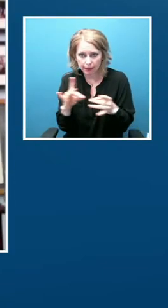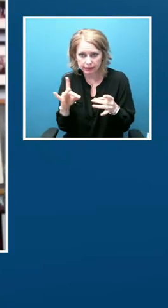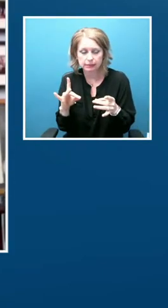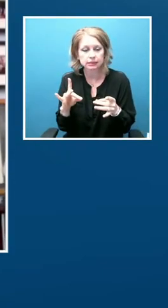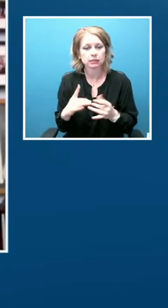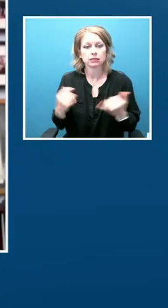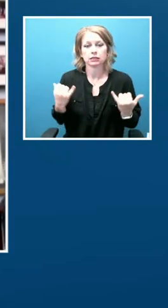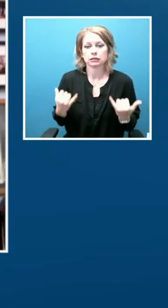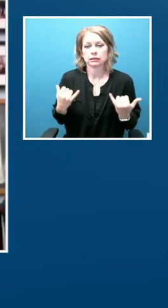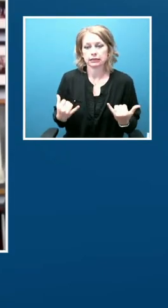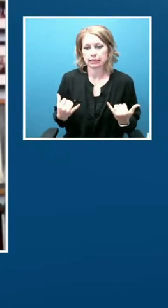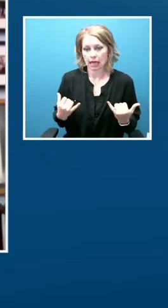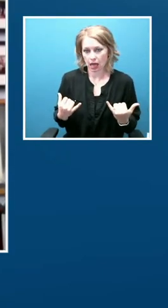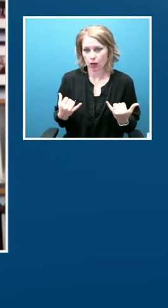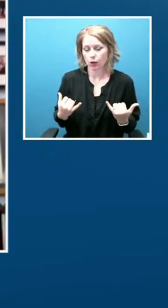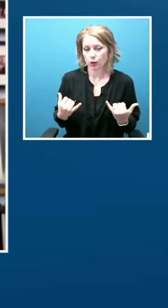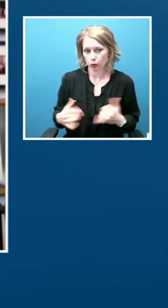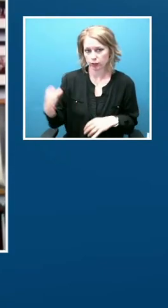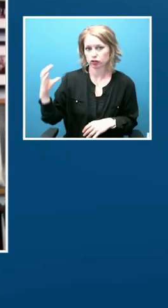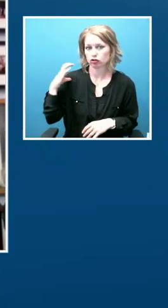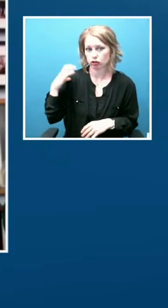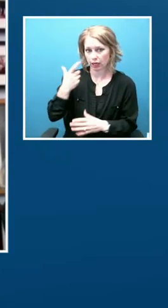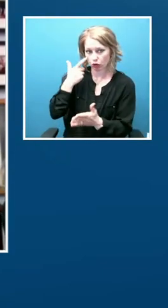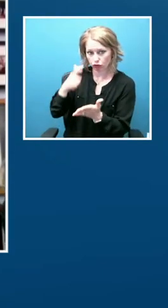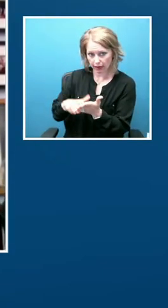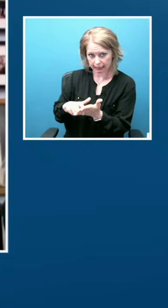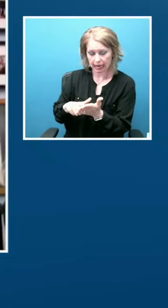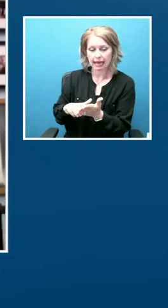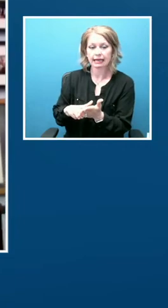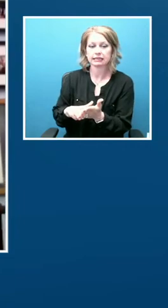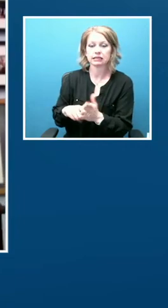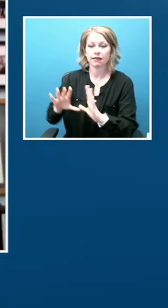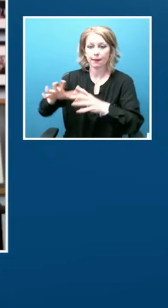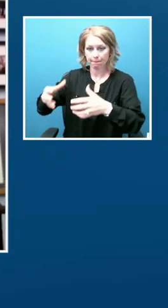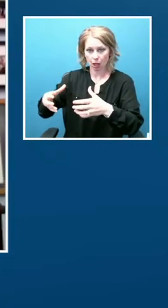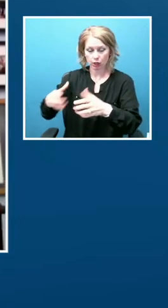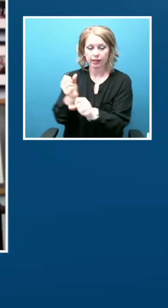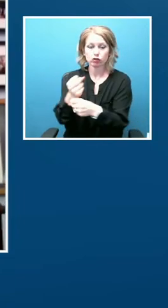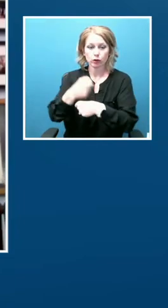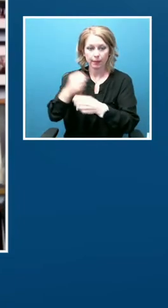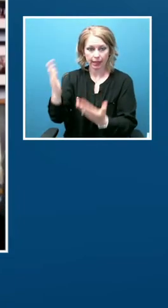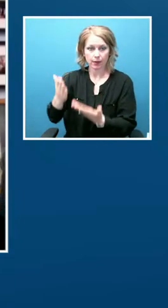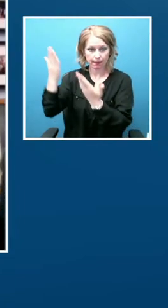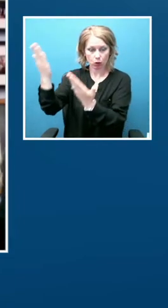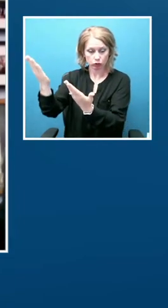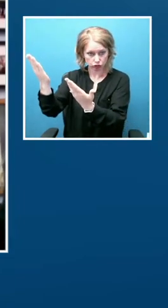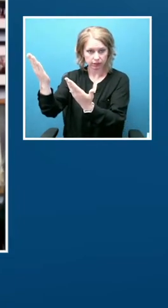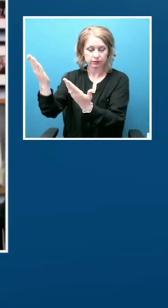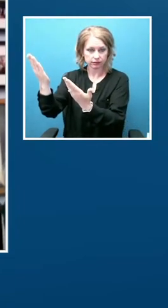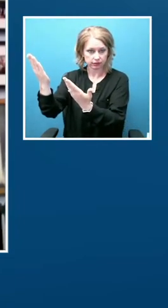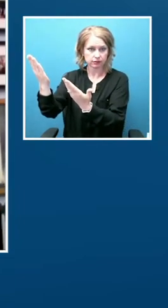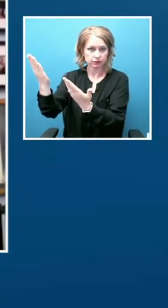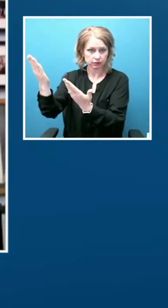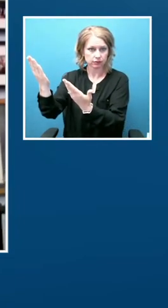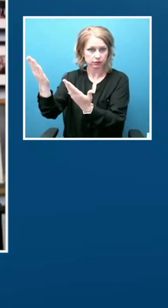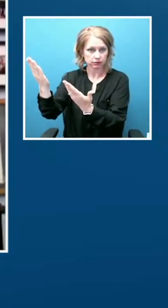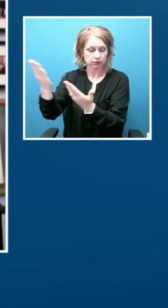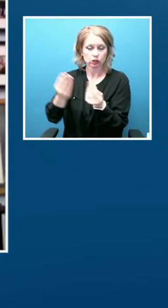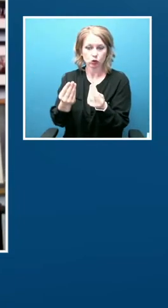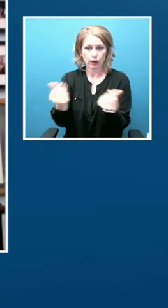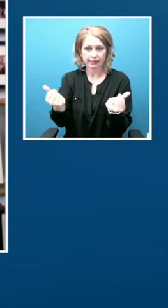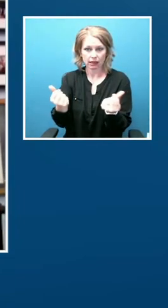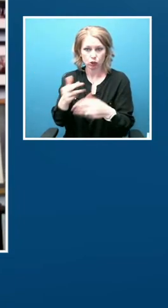chair will recognize Rick Wade to make a motion to propose or offer a resolution to